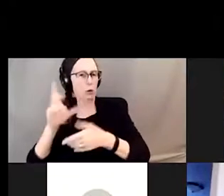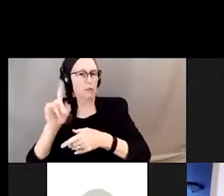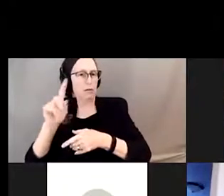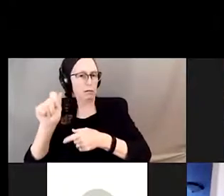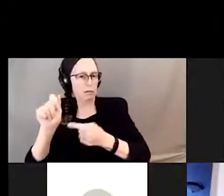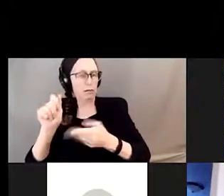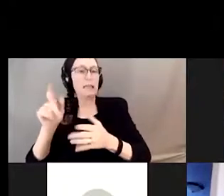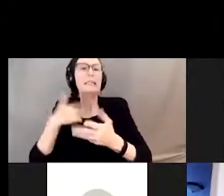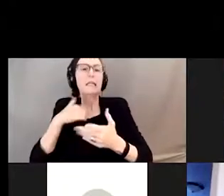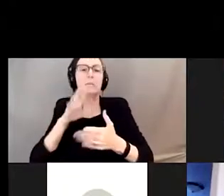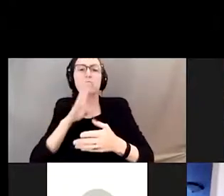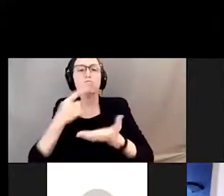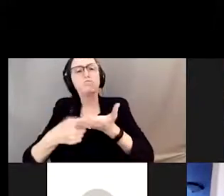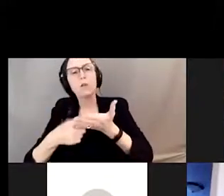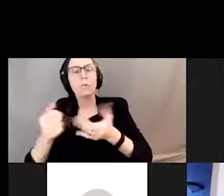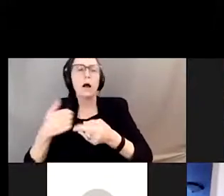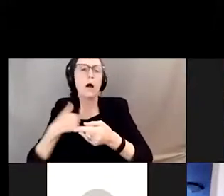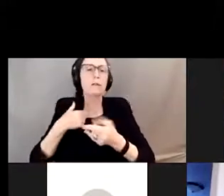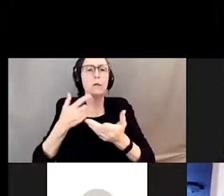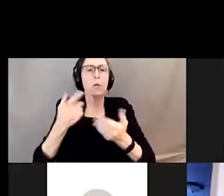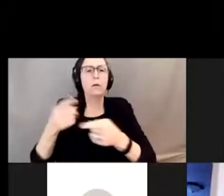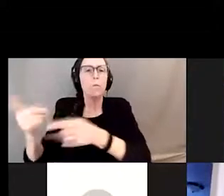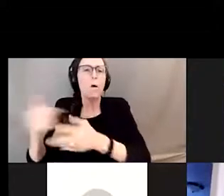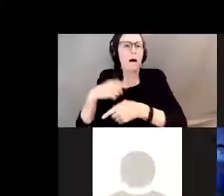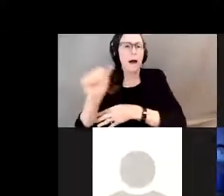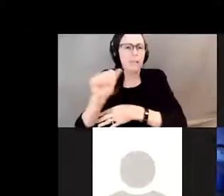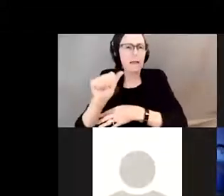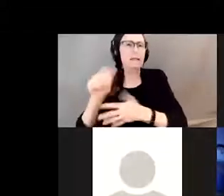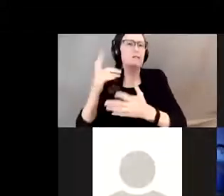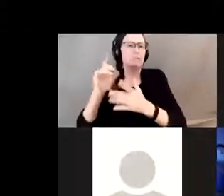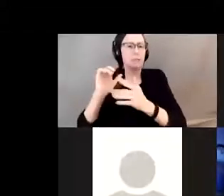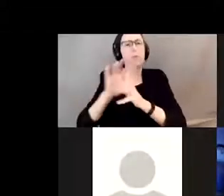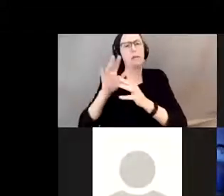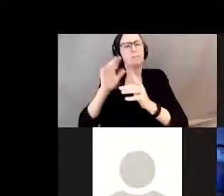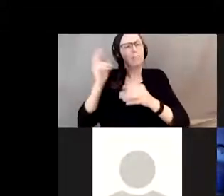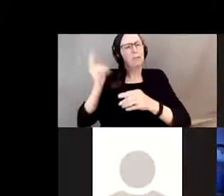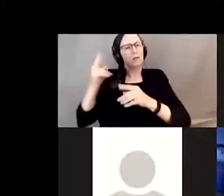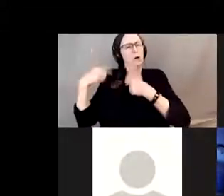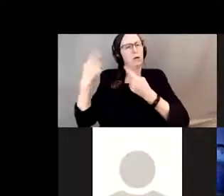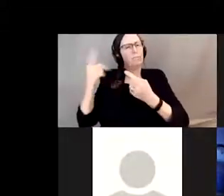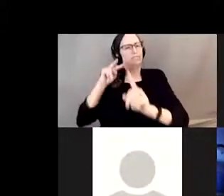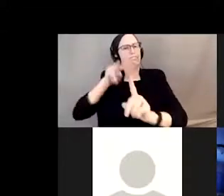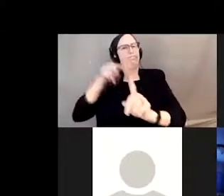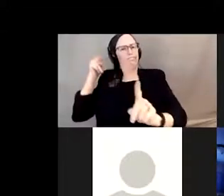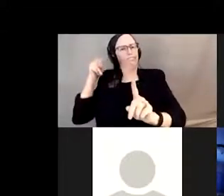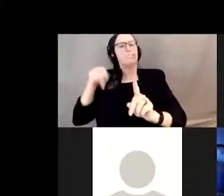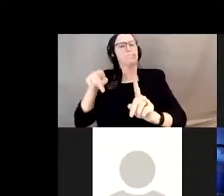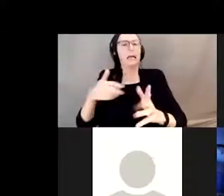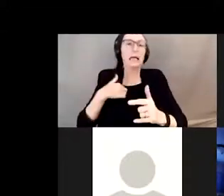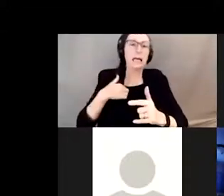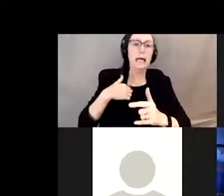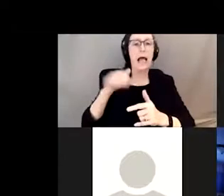in Afghanistan in an historical context. The talk is entitled Afghanistan, the Graveyard of Modern